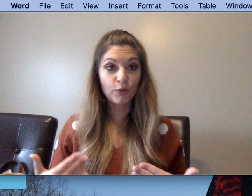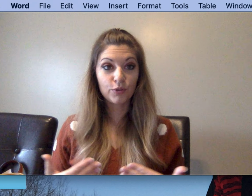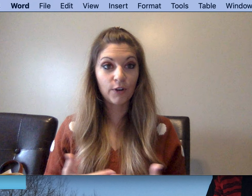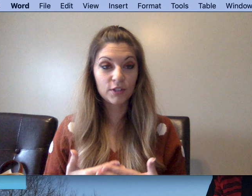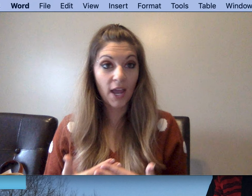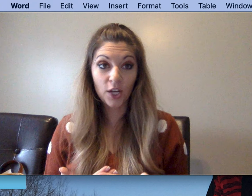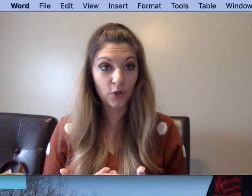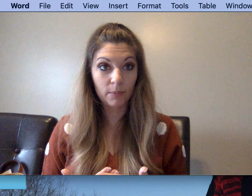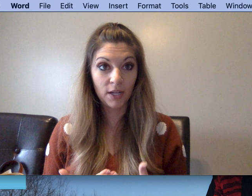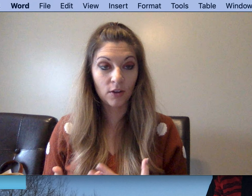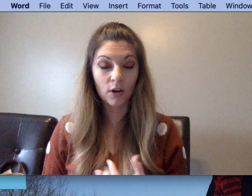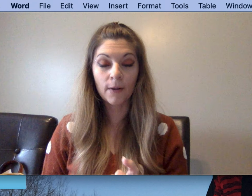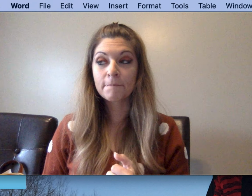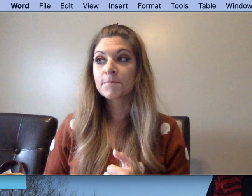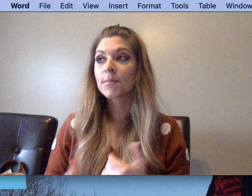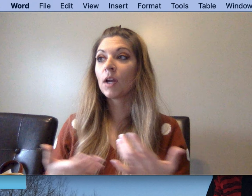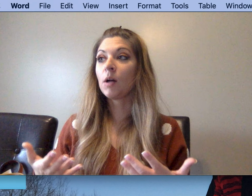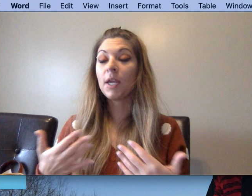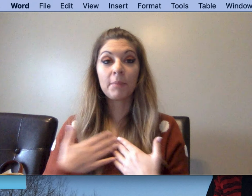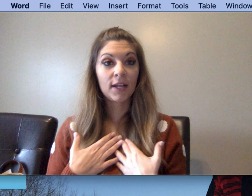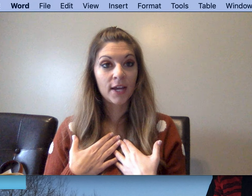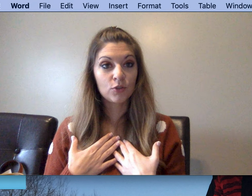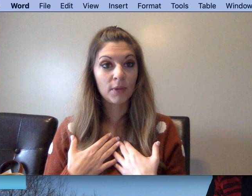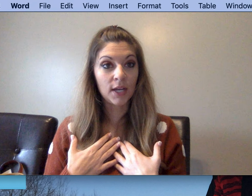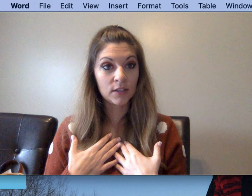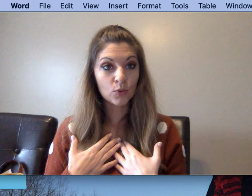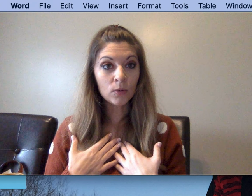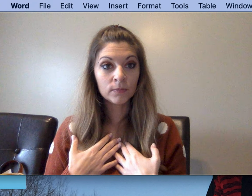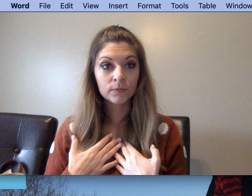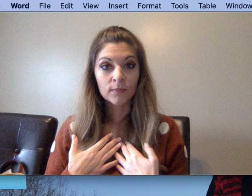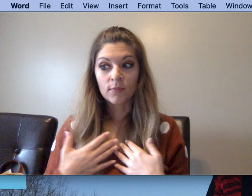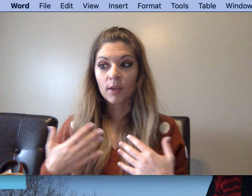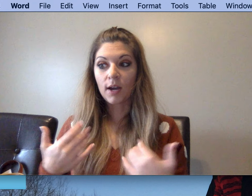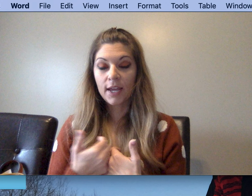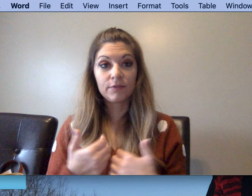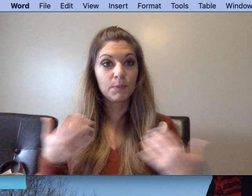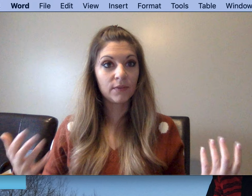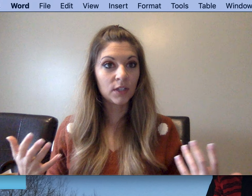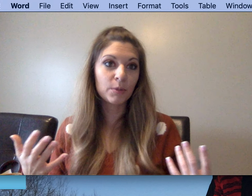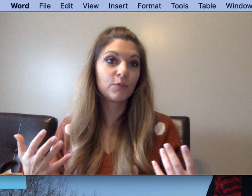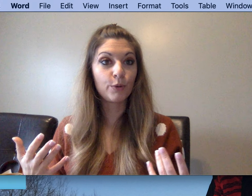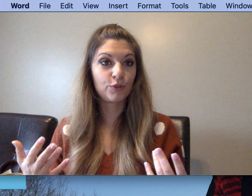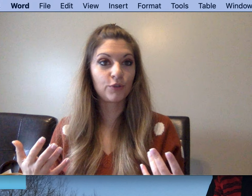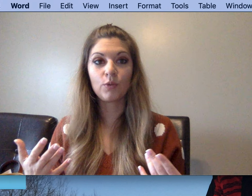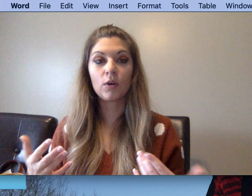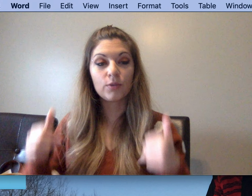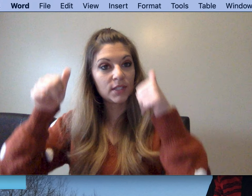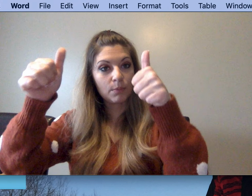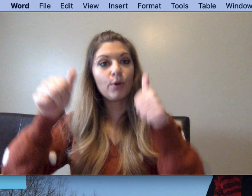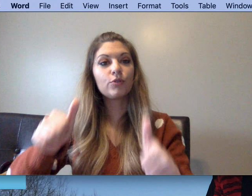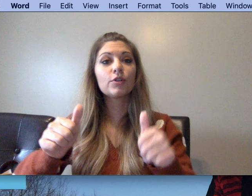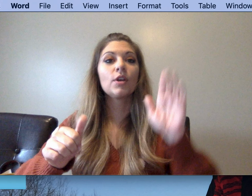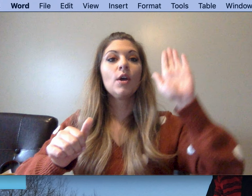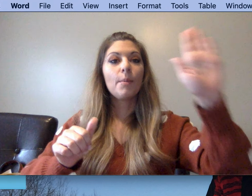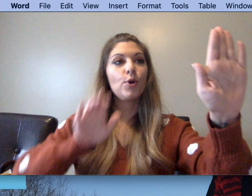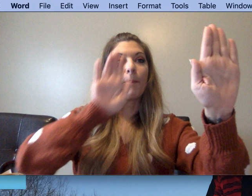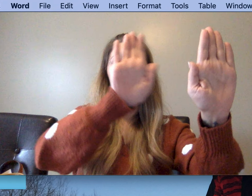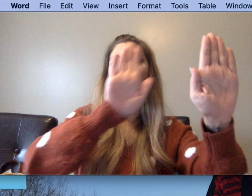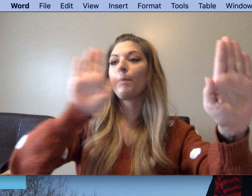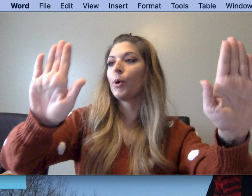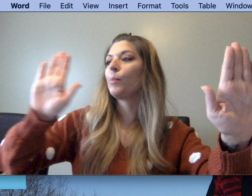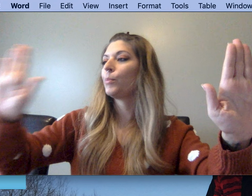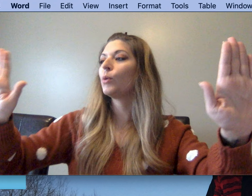rows and rows of cars. I don't know how many there are. In my classroom in high school, I have specific numbers of posters on the wall. So I can say posters,